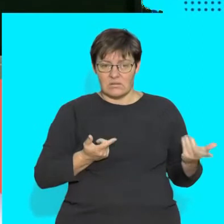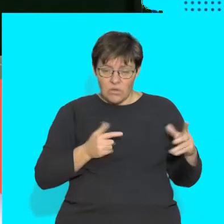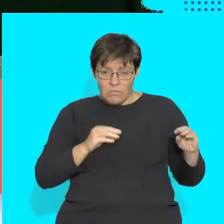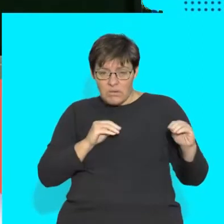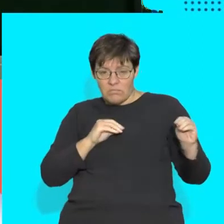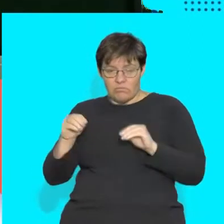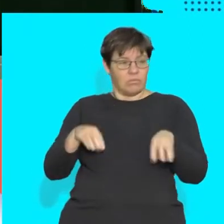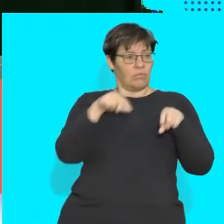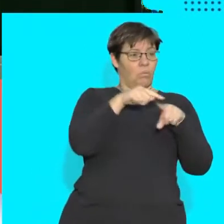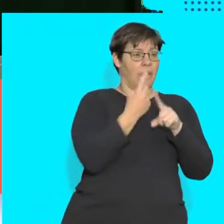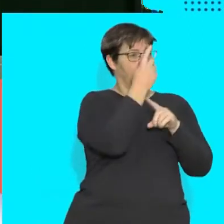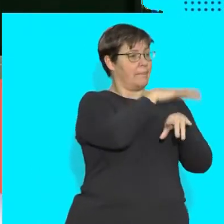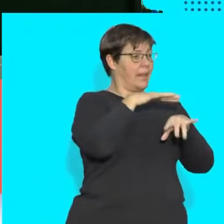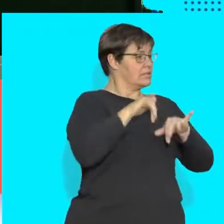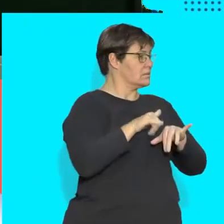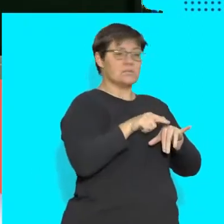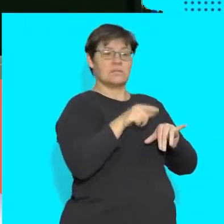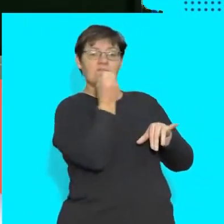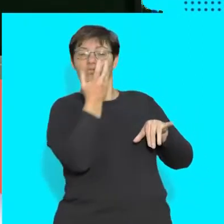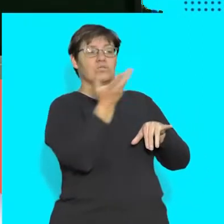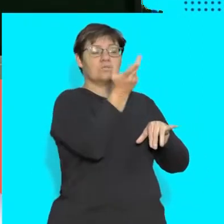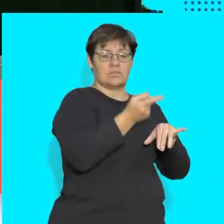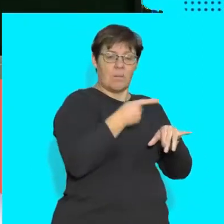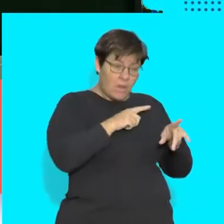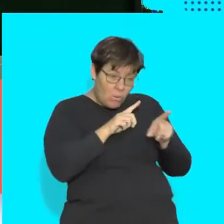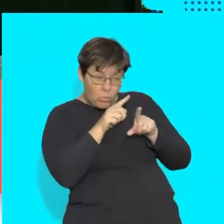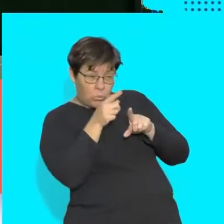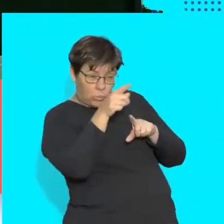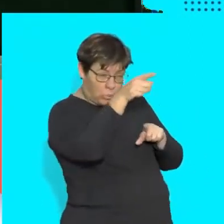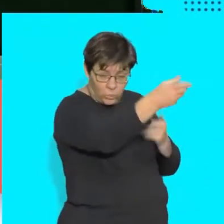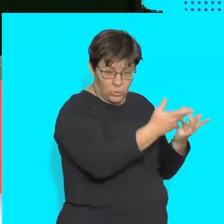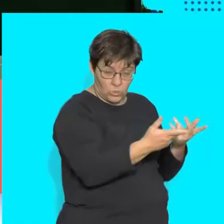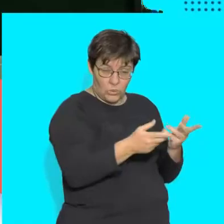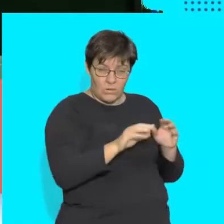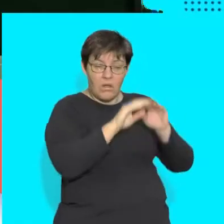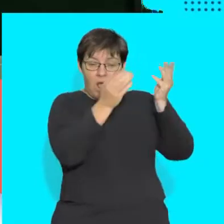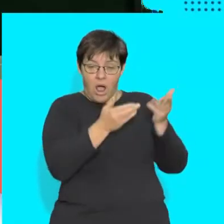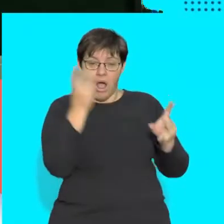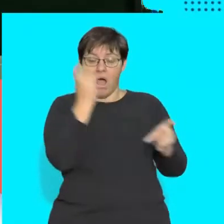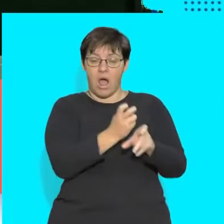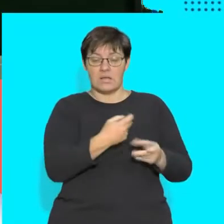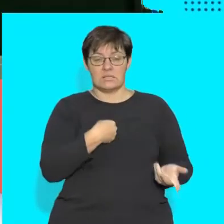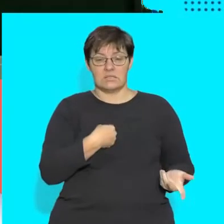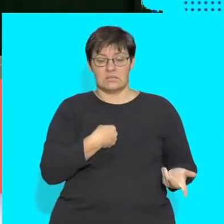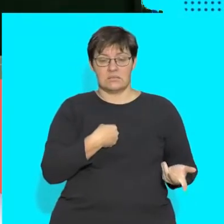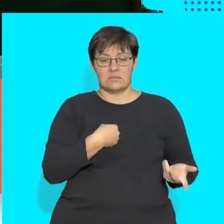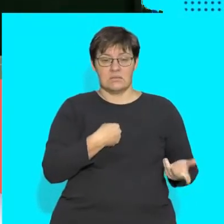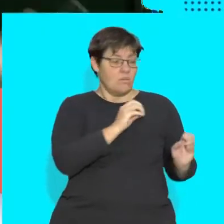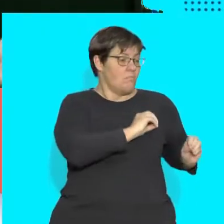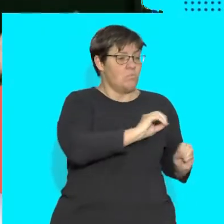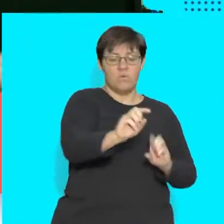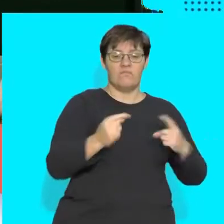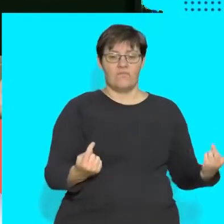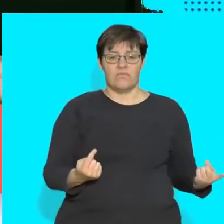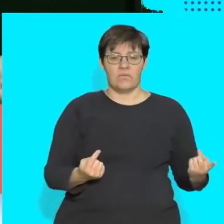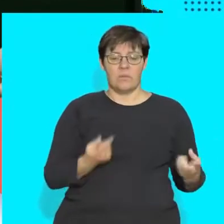move. All right, so when it comes to my outer covering, if my outer covering was hard and I couldn't do anything,